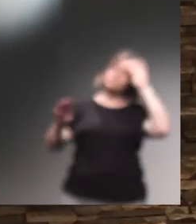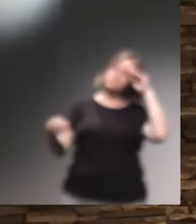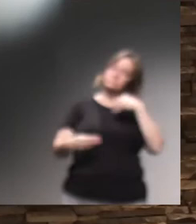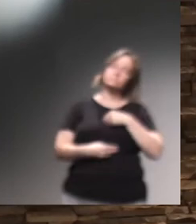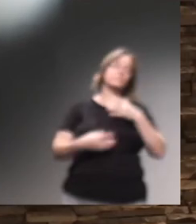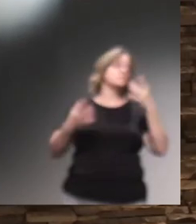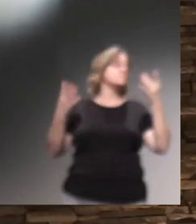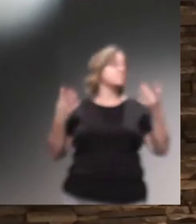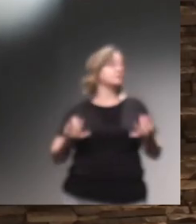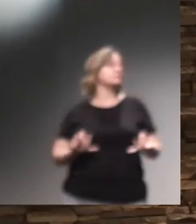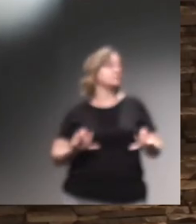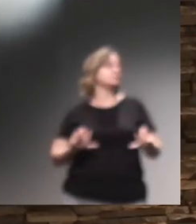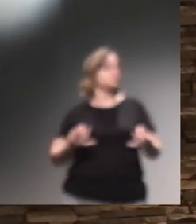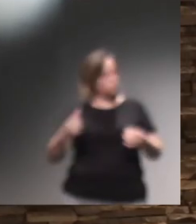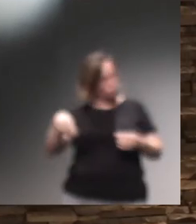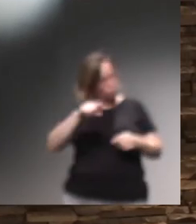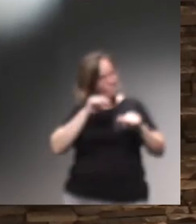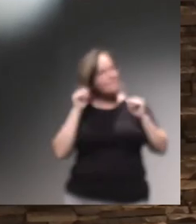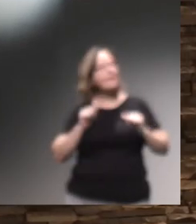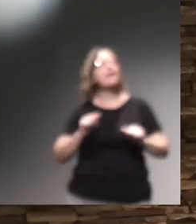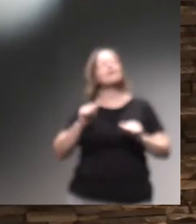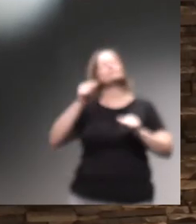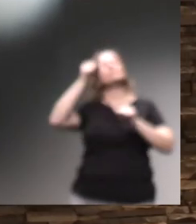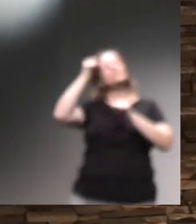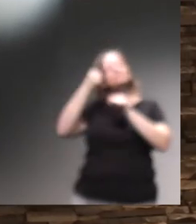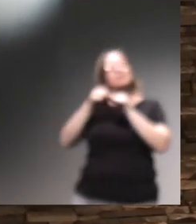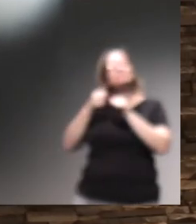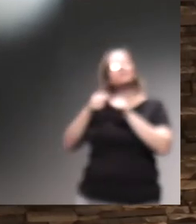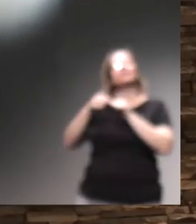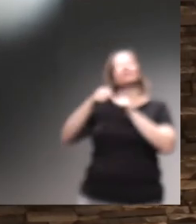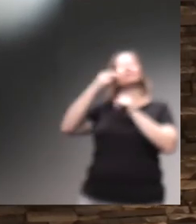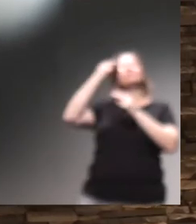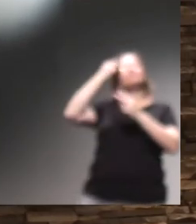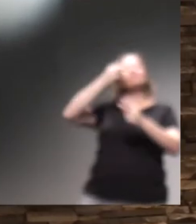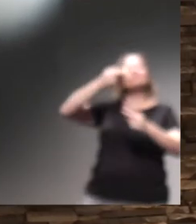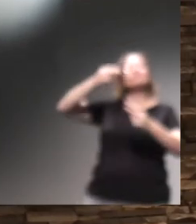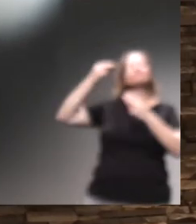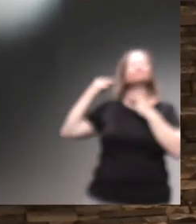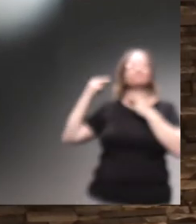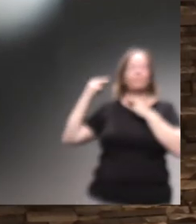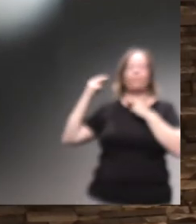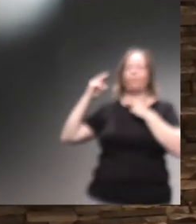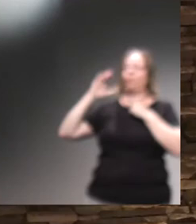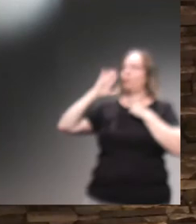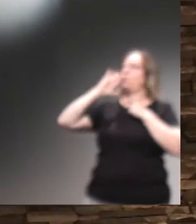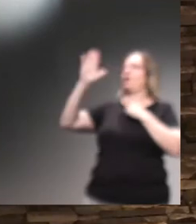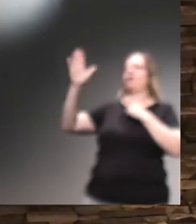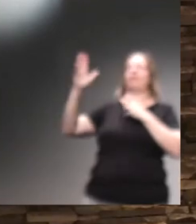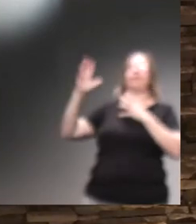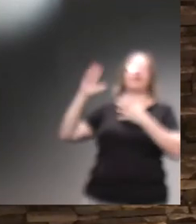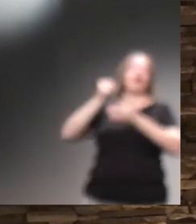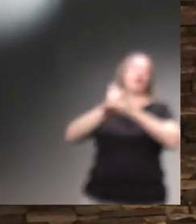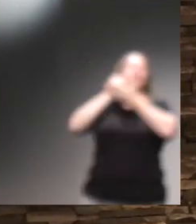that feeling was like. And I guarantee you that will reset you to living through your heart in any moment.